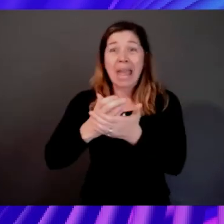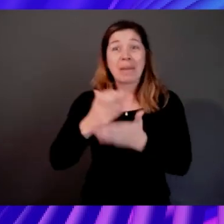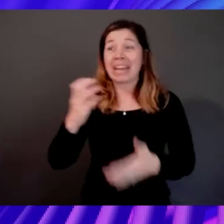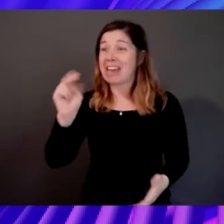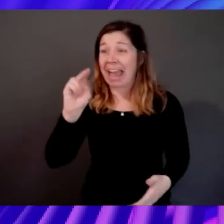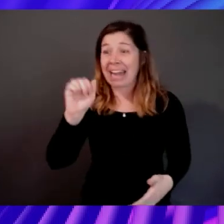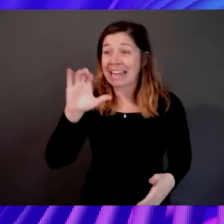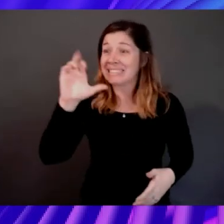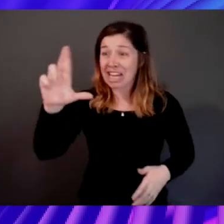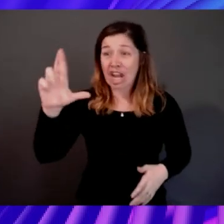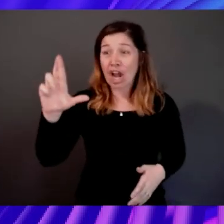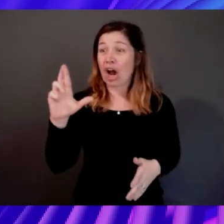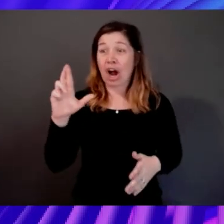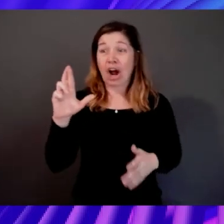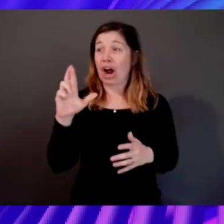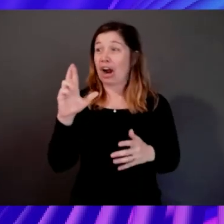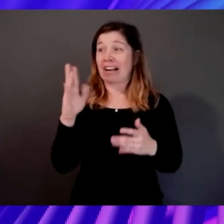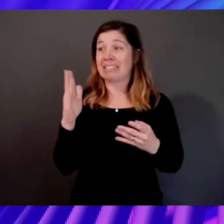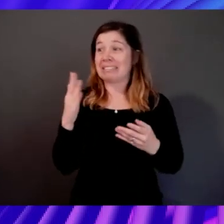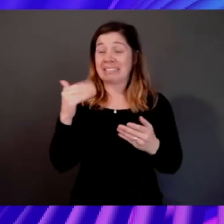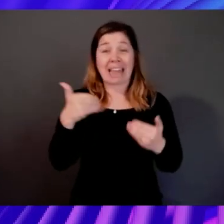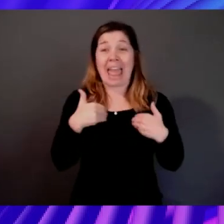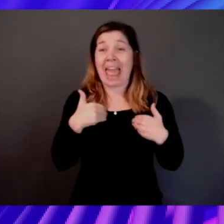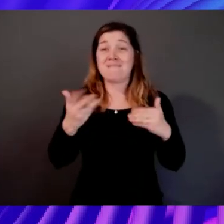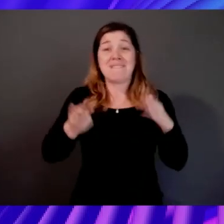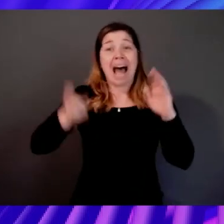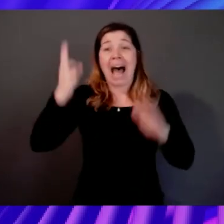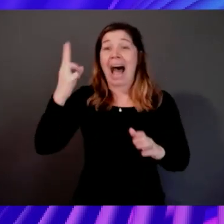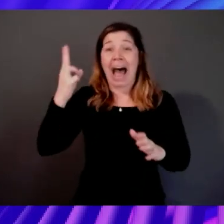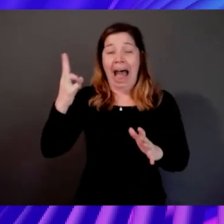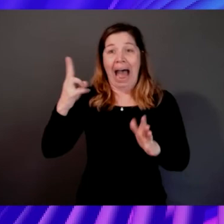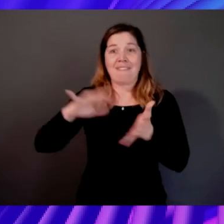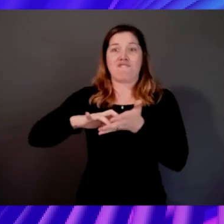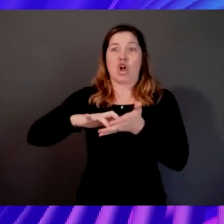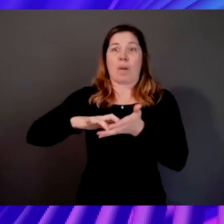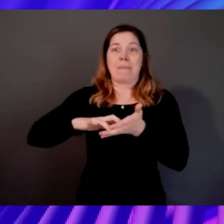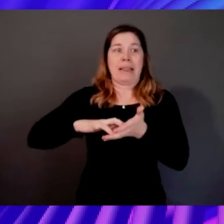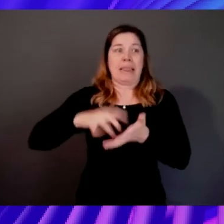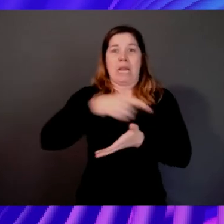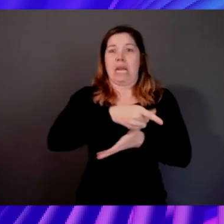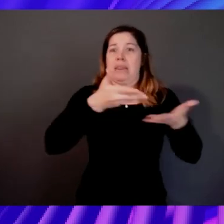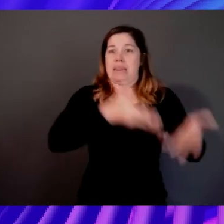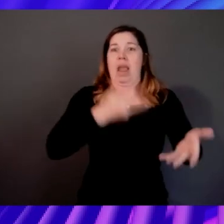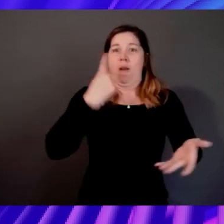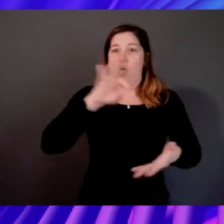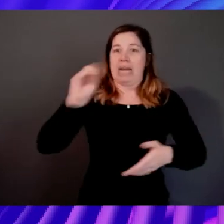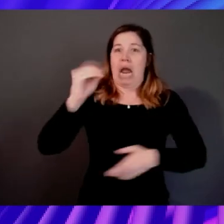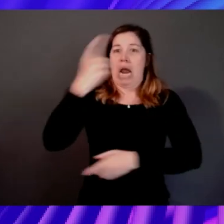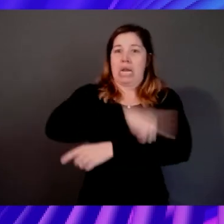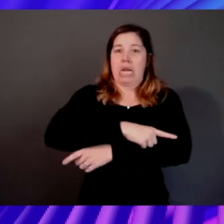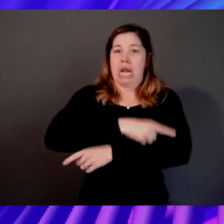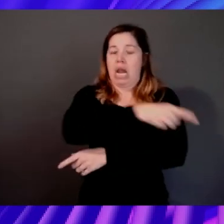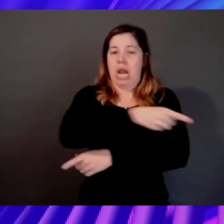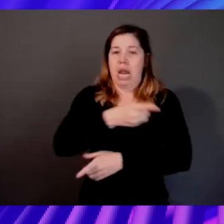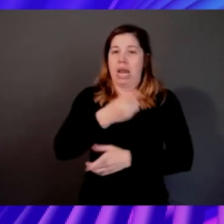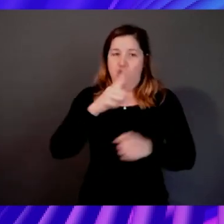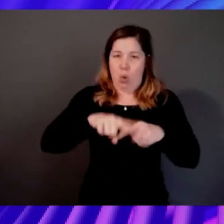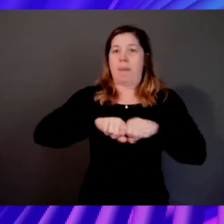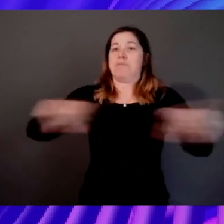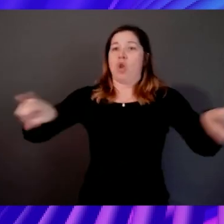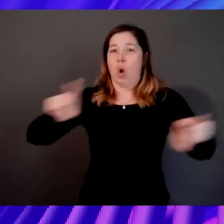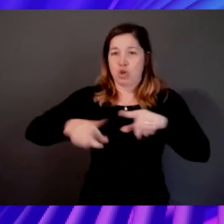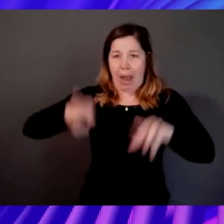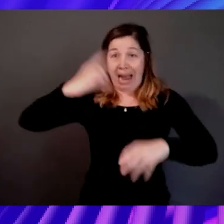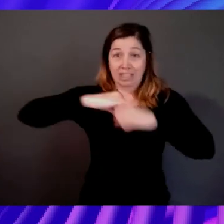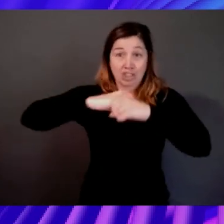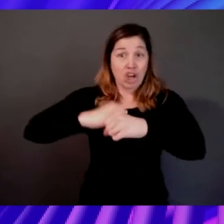a high vulnerability that's existed for more than 30 days from being able to be deployed into my high security EKS cluster. You can be that granular and you can